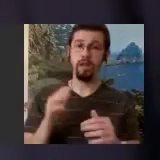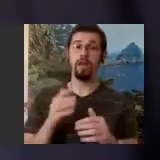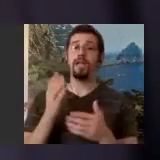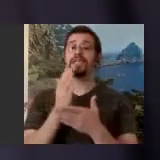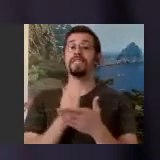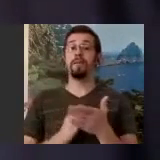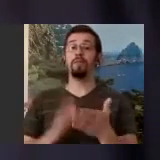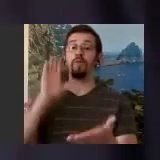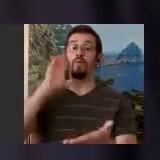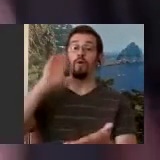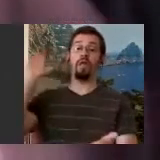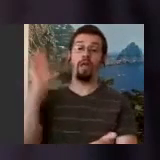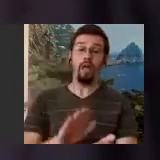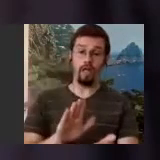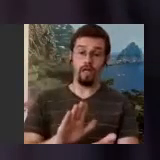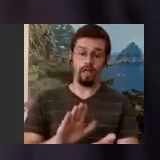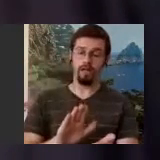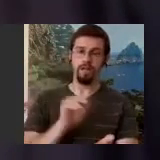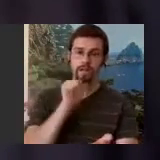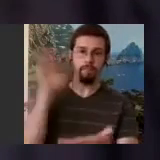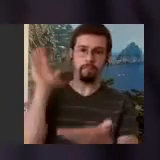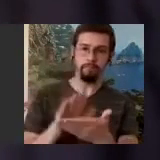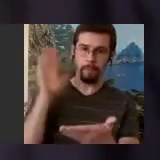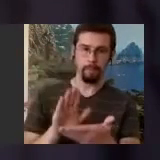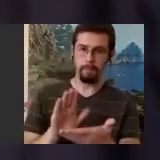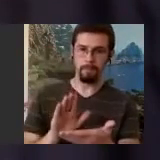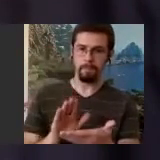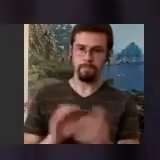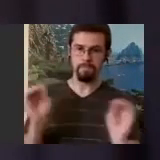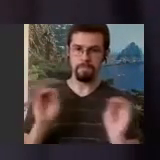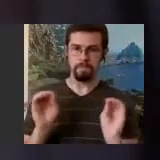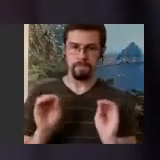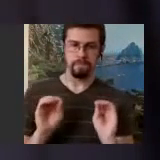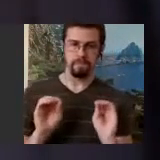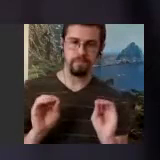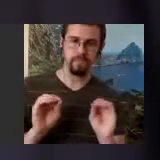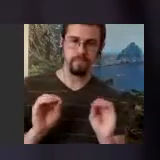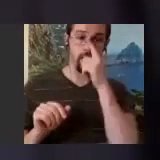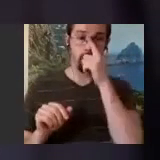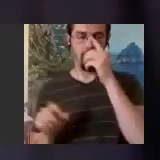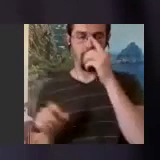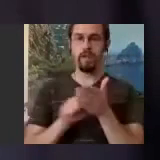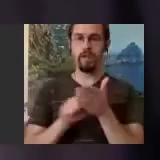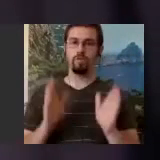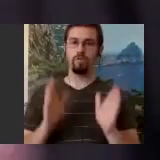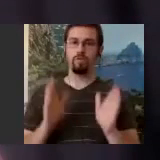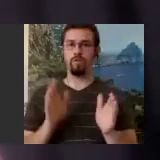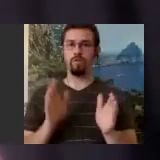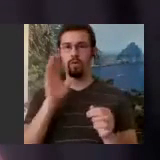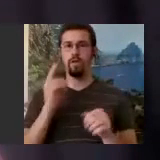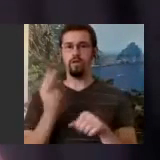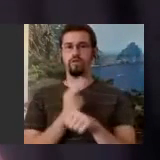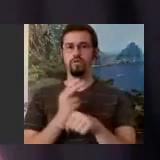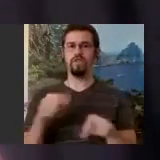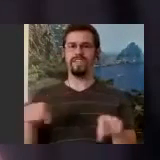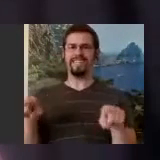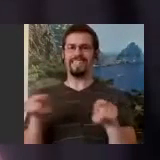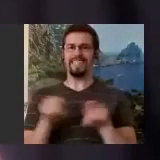hitting the drum. And the composer in this piece is playing with the notion of the performer being